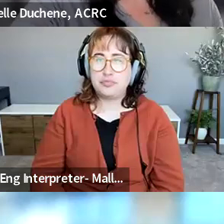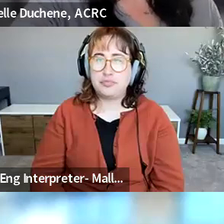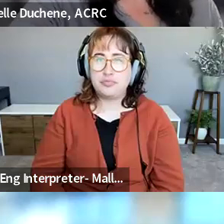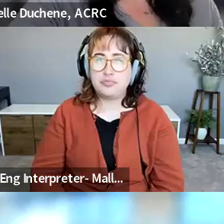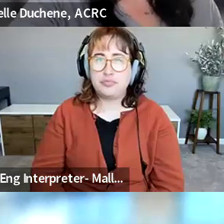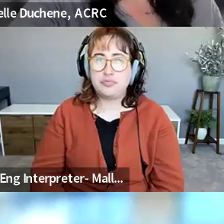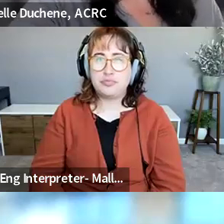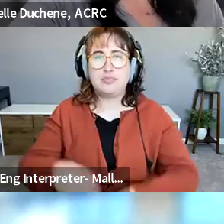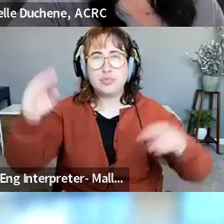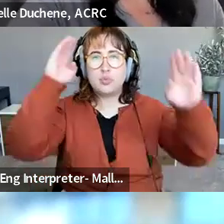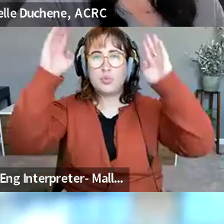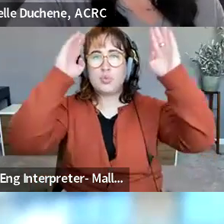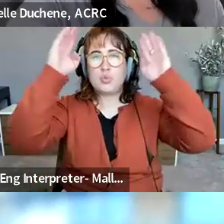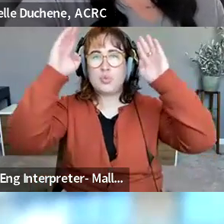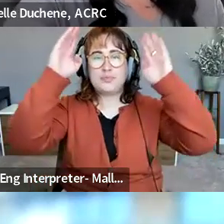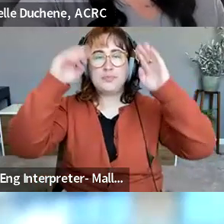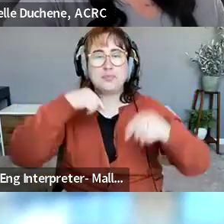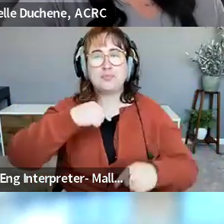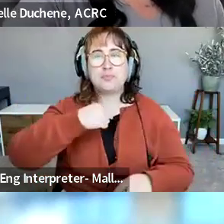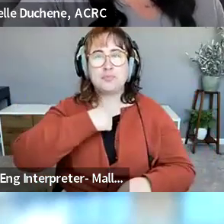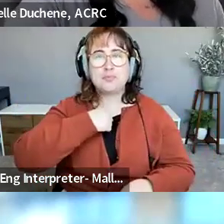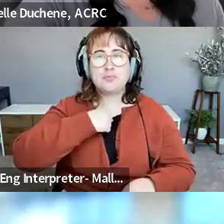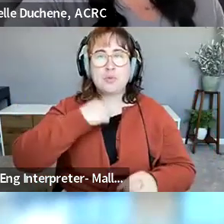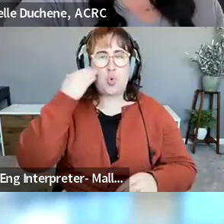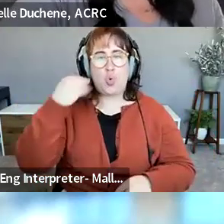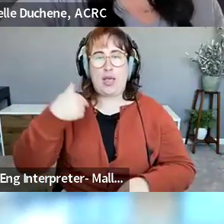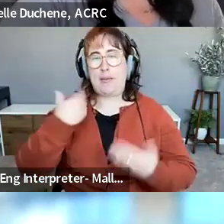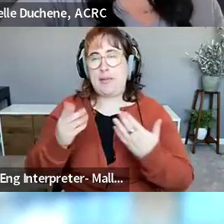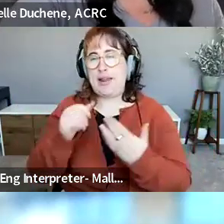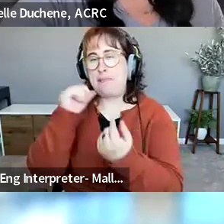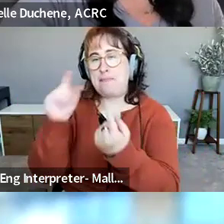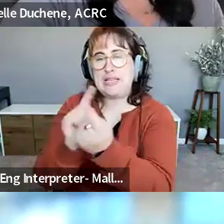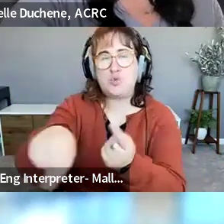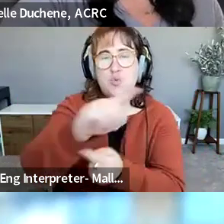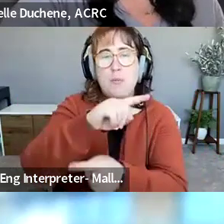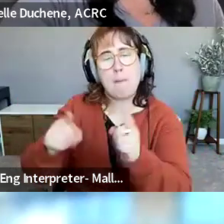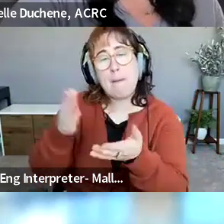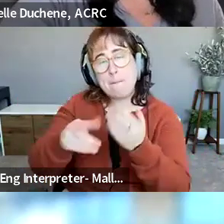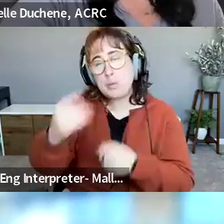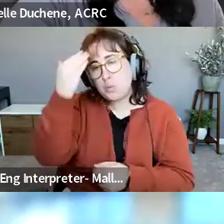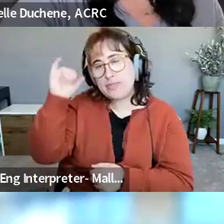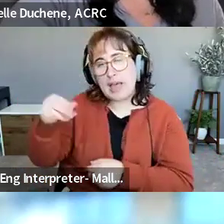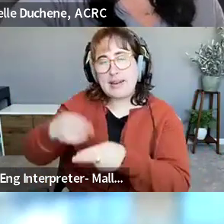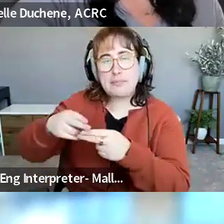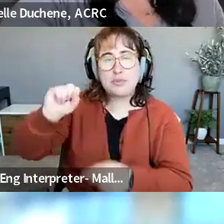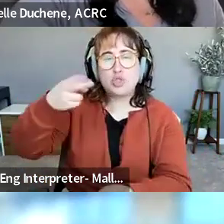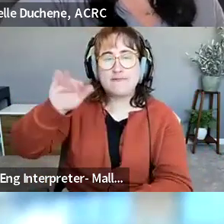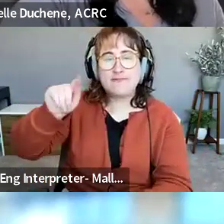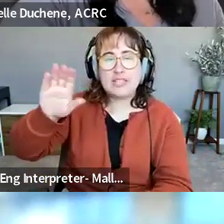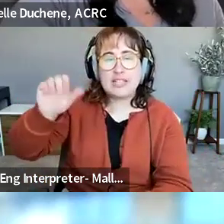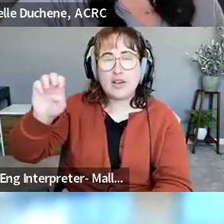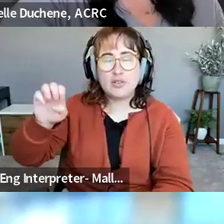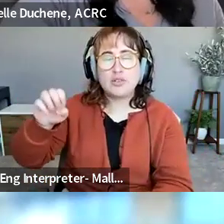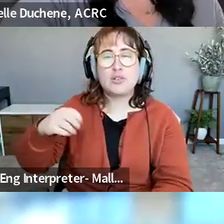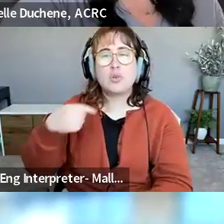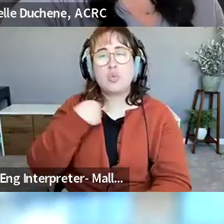Amazing. Sounds good. Hello, everyone. I may not be a familiar face, but Shift Care may be a familiar name to some of you. I know that we